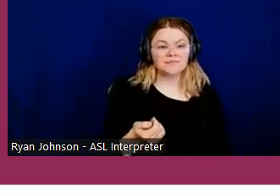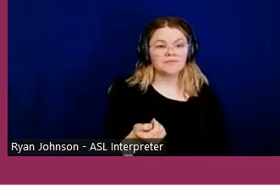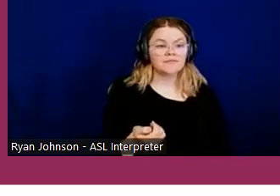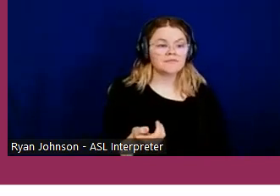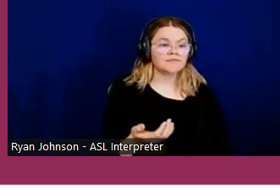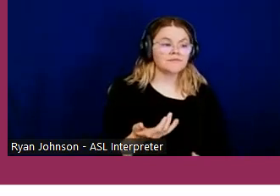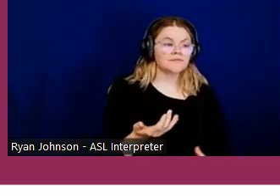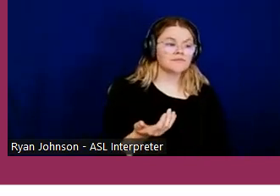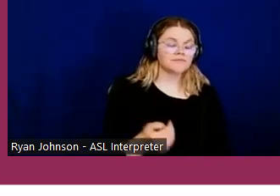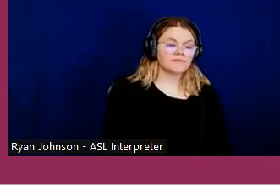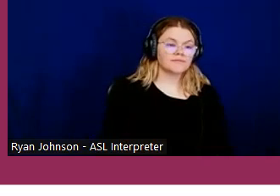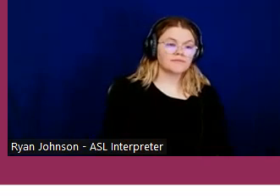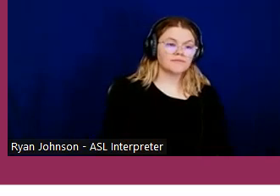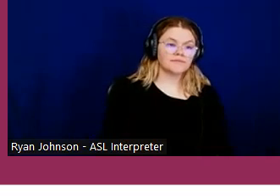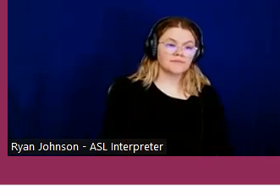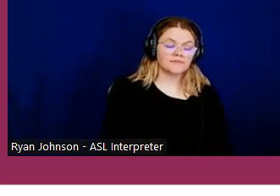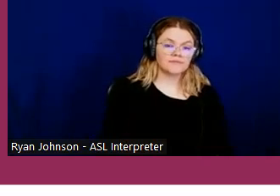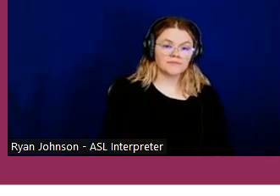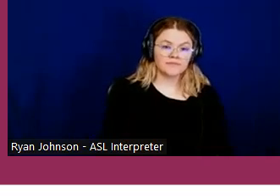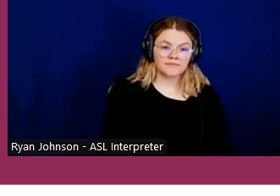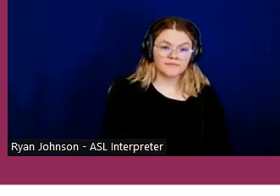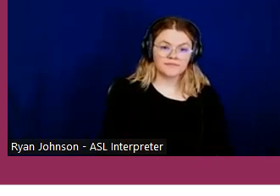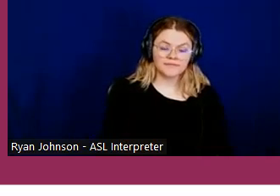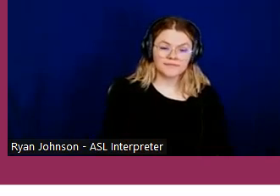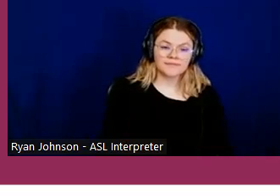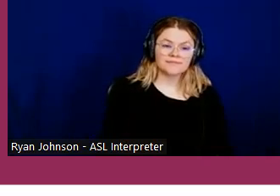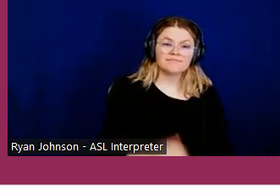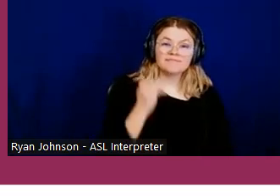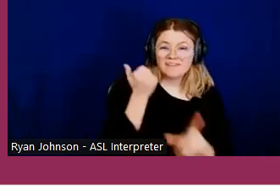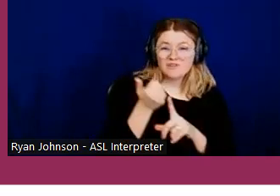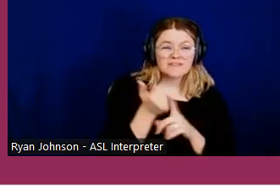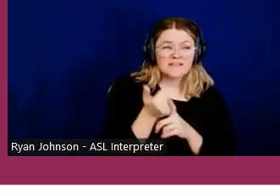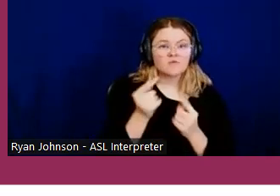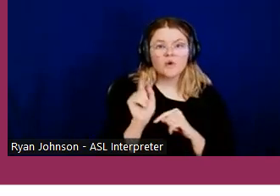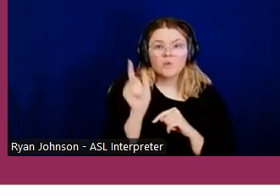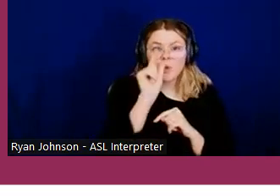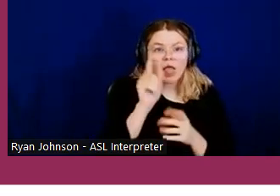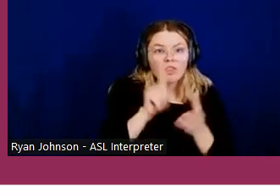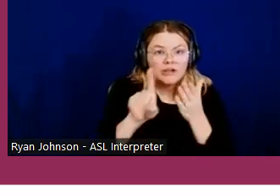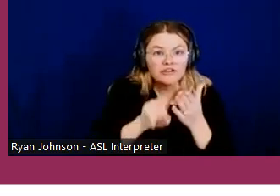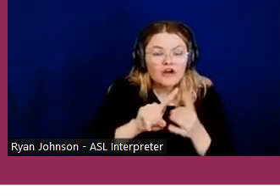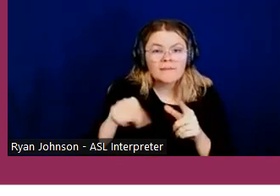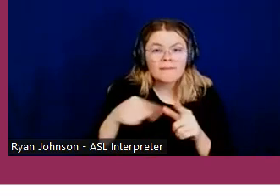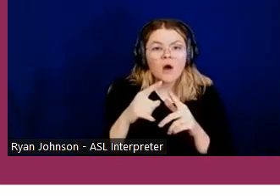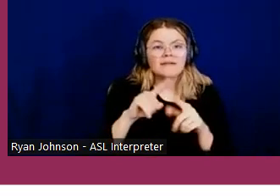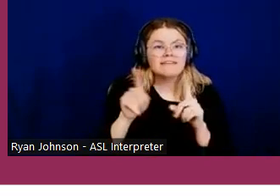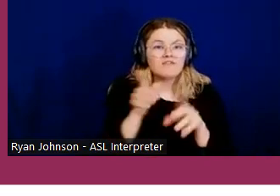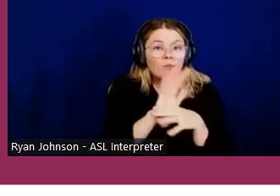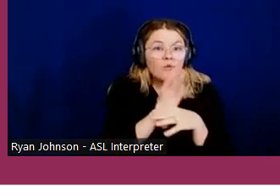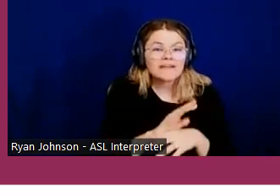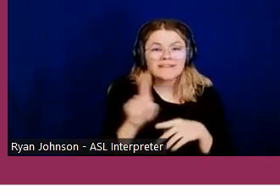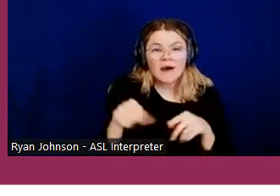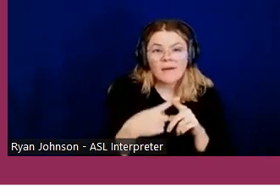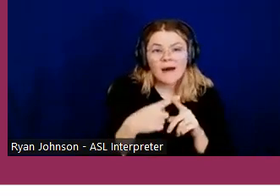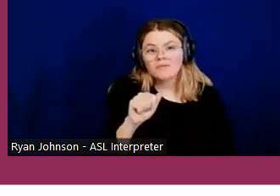Google different stalking, murder stories, movies, you would see that a lot of the